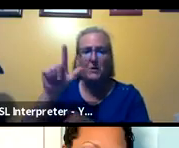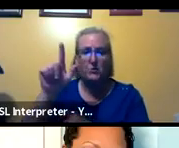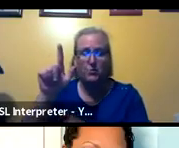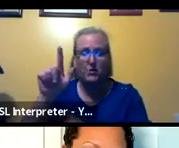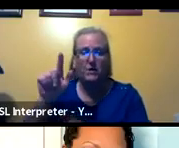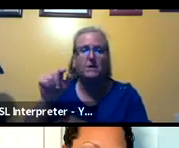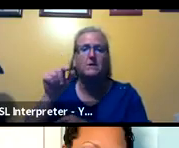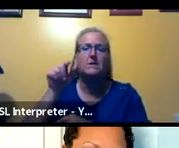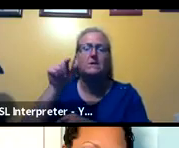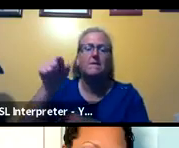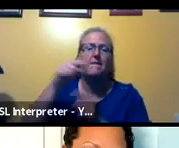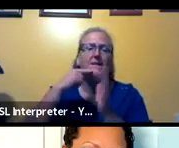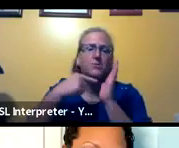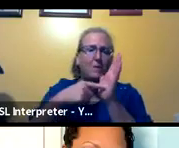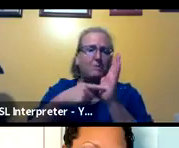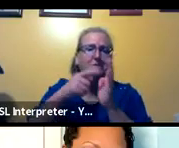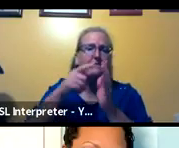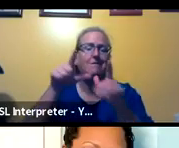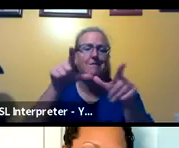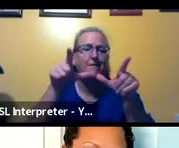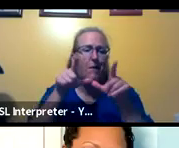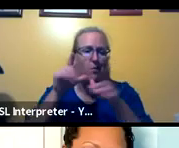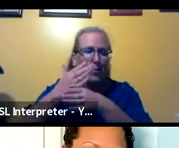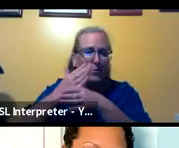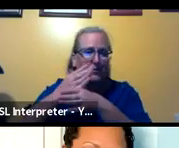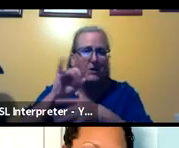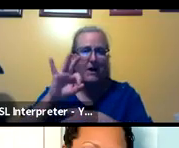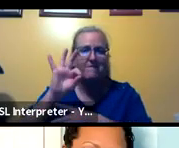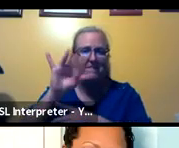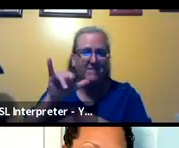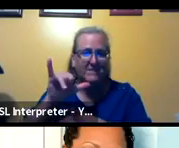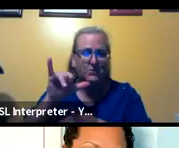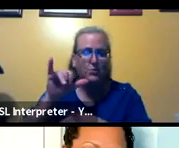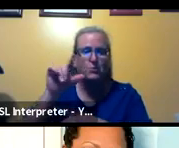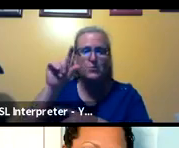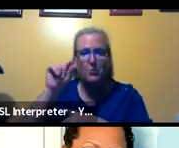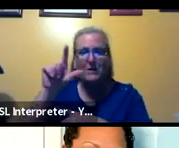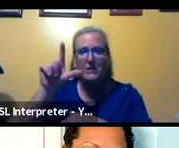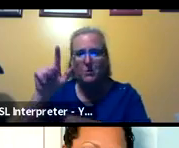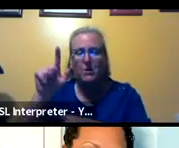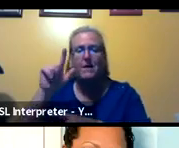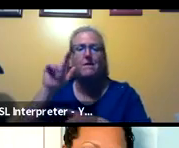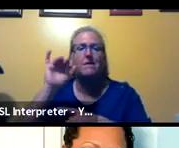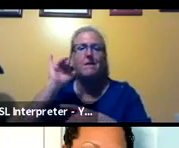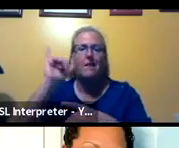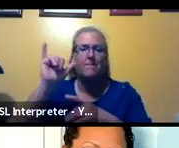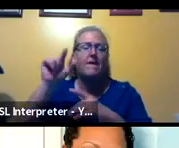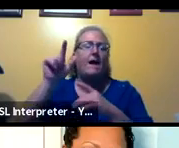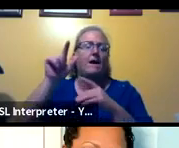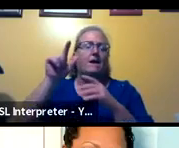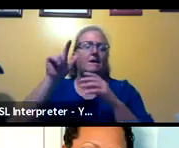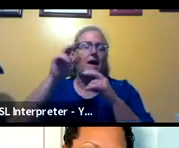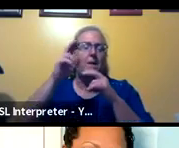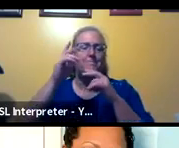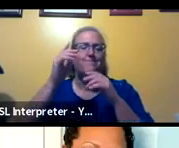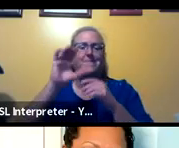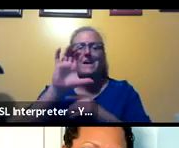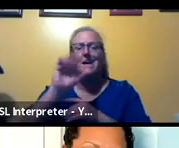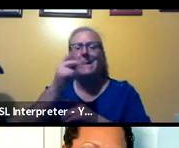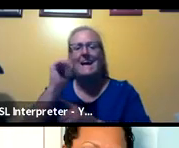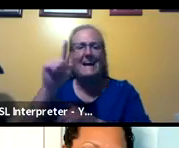local share of the fiscal year 2021 capital improvement program allocation authorized in the June